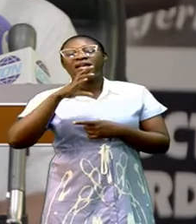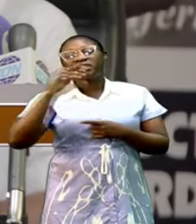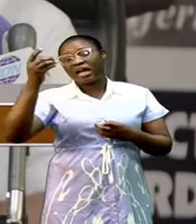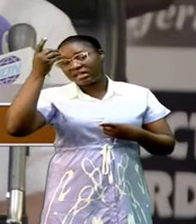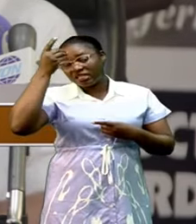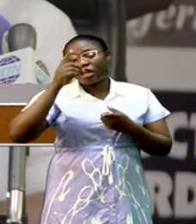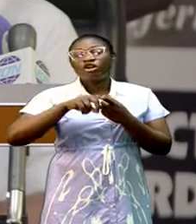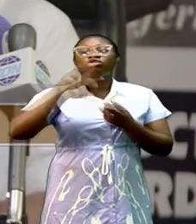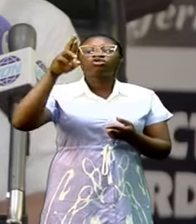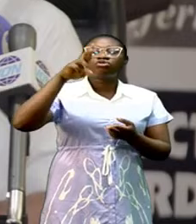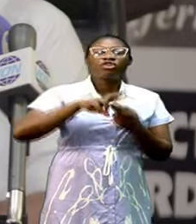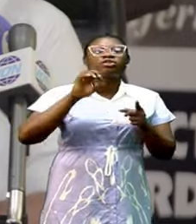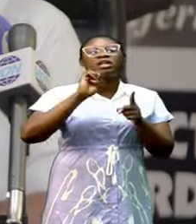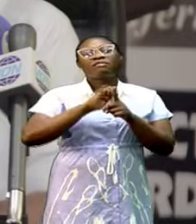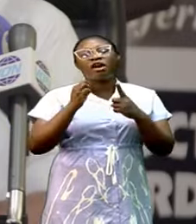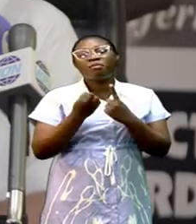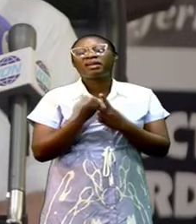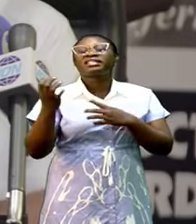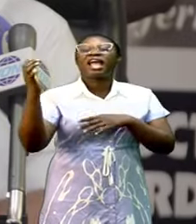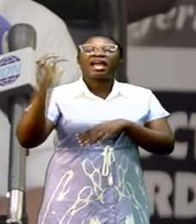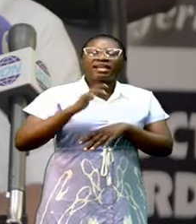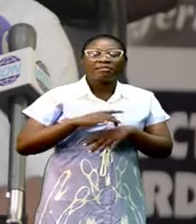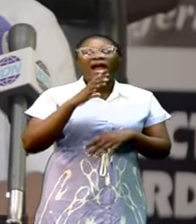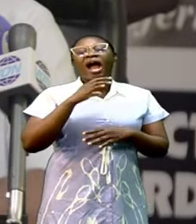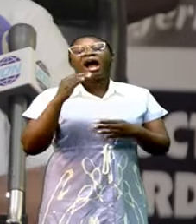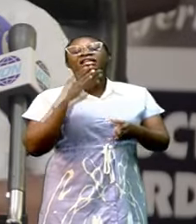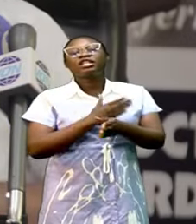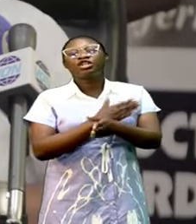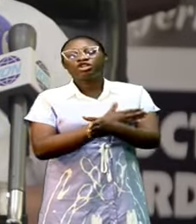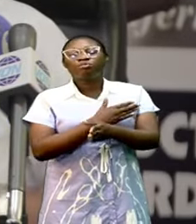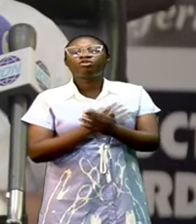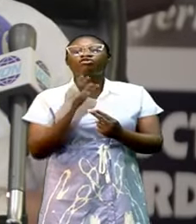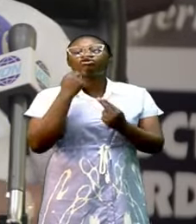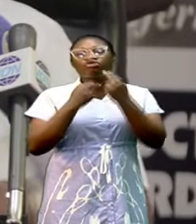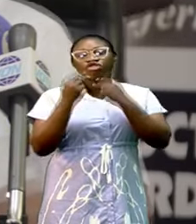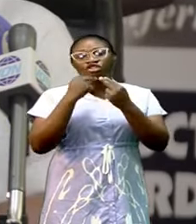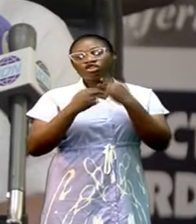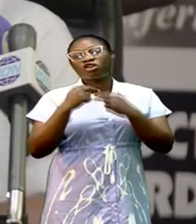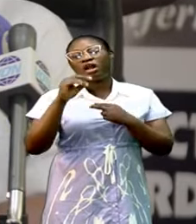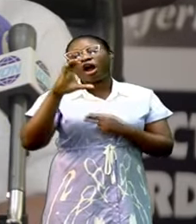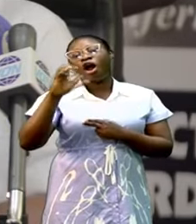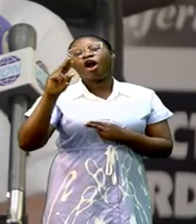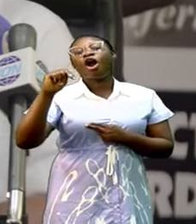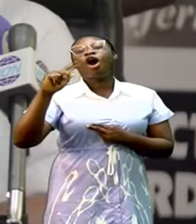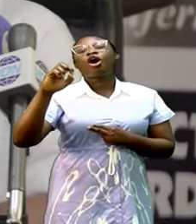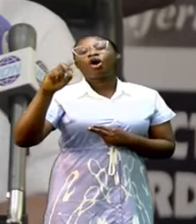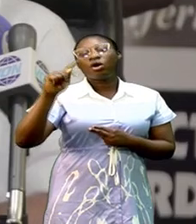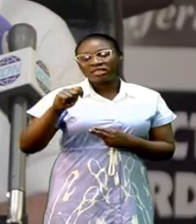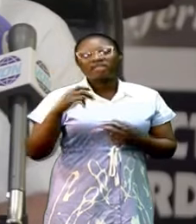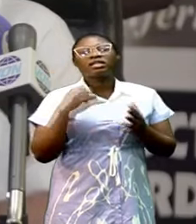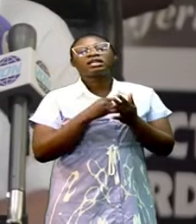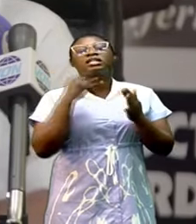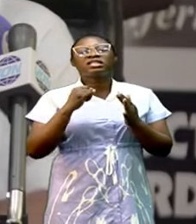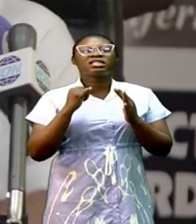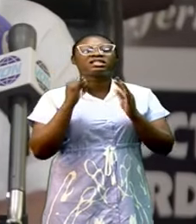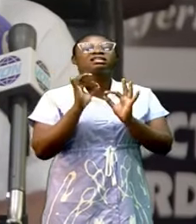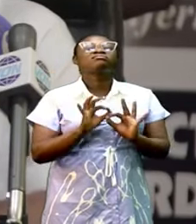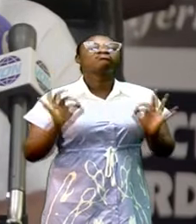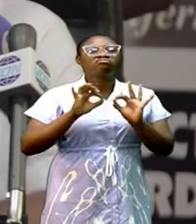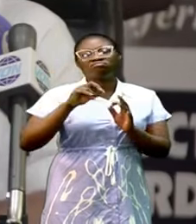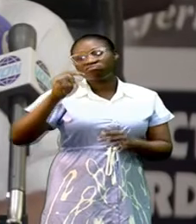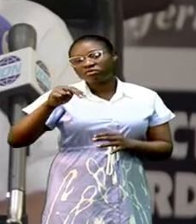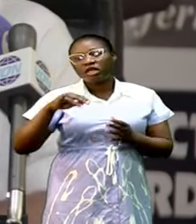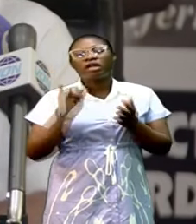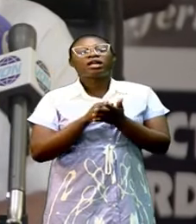reduced environmental impact, and improved nutritional content. It is essential to know that